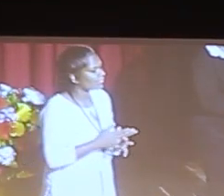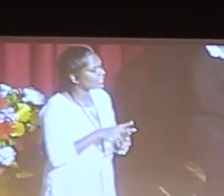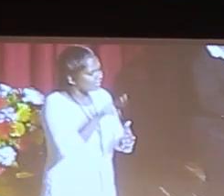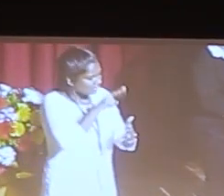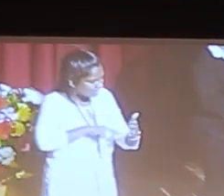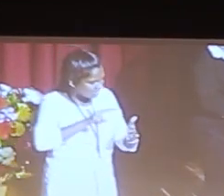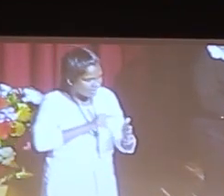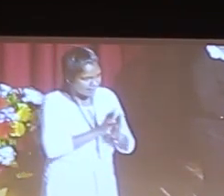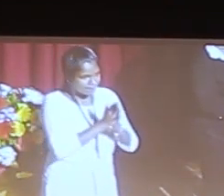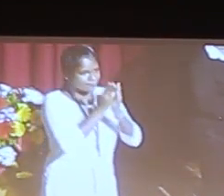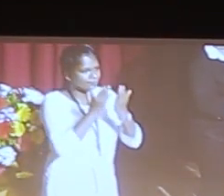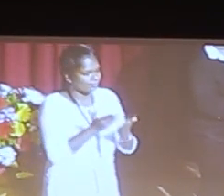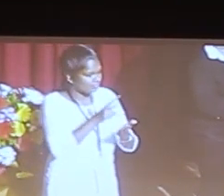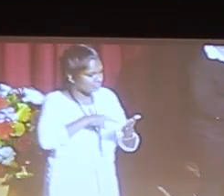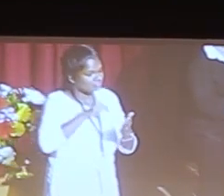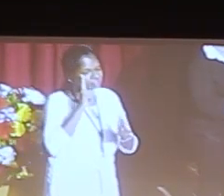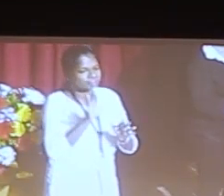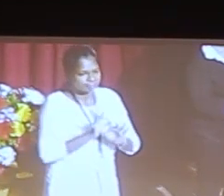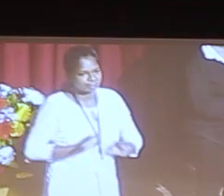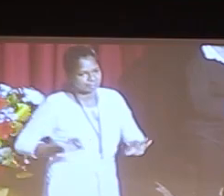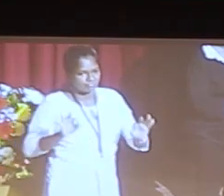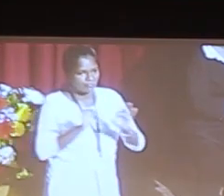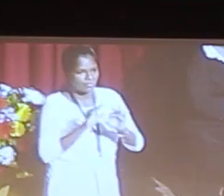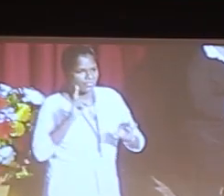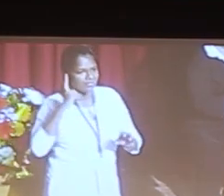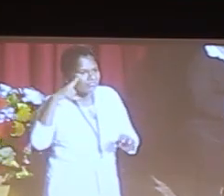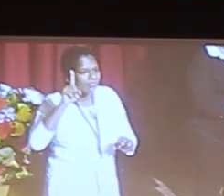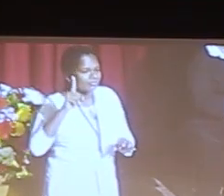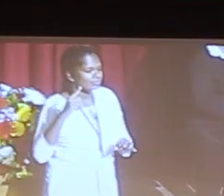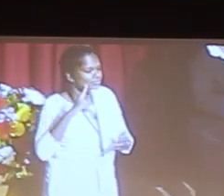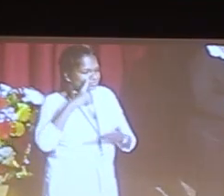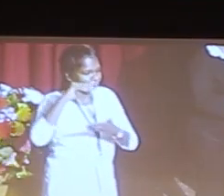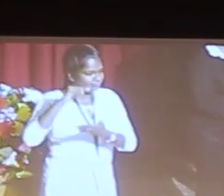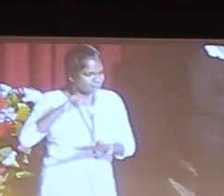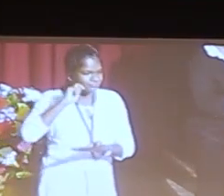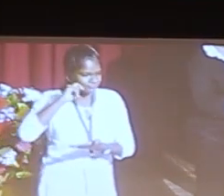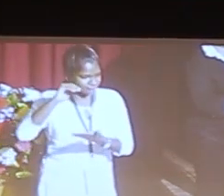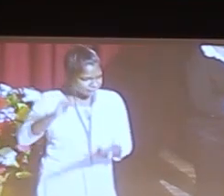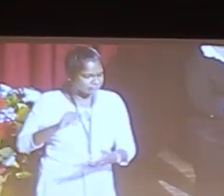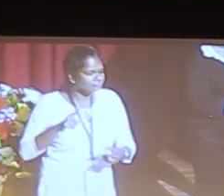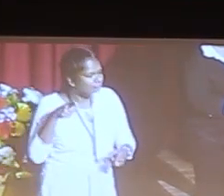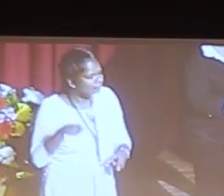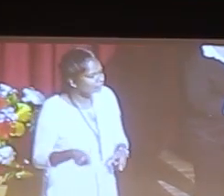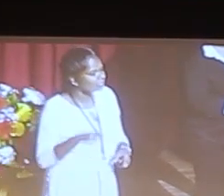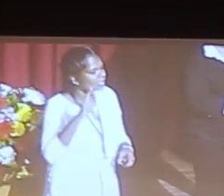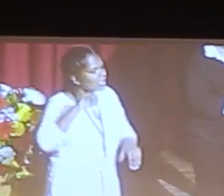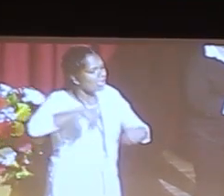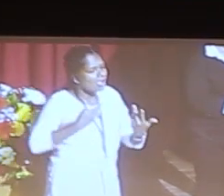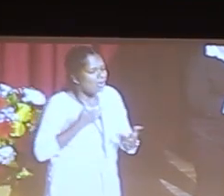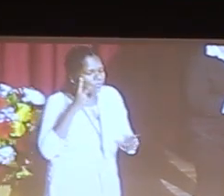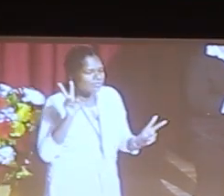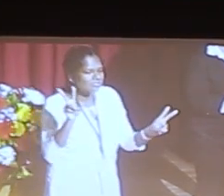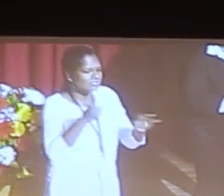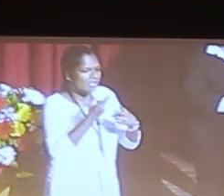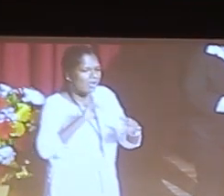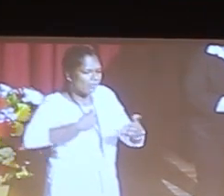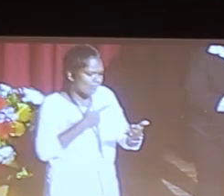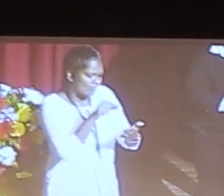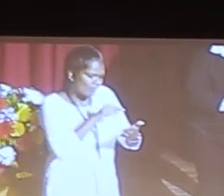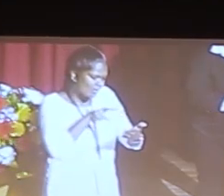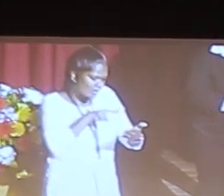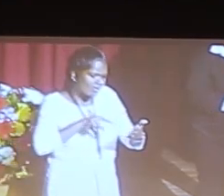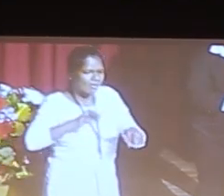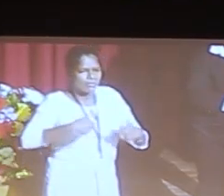Reading books becomes very important for the student. Let us see how a visually impaired student will read a